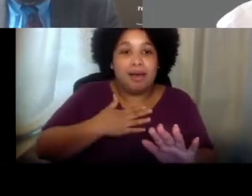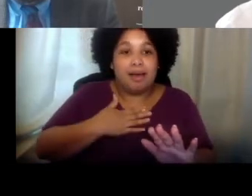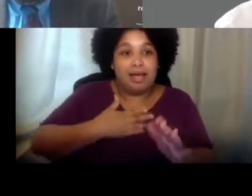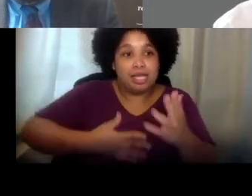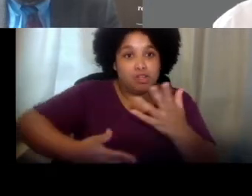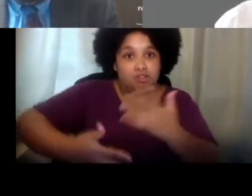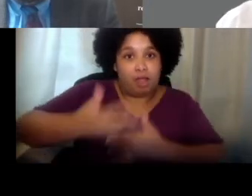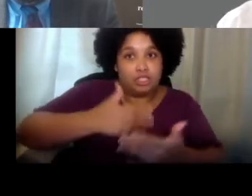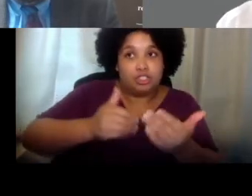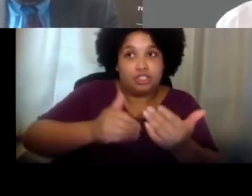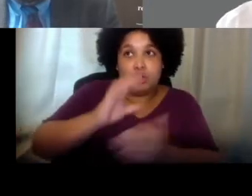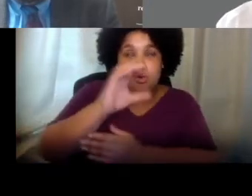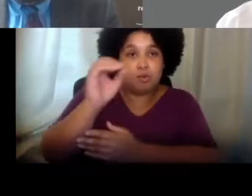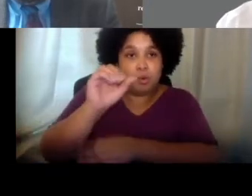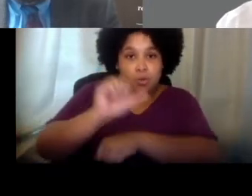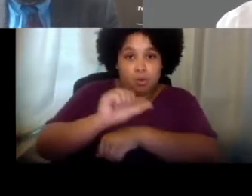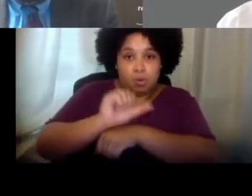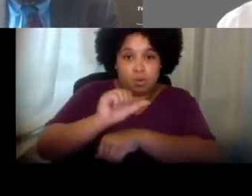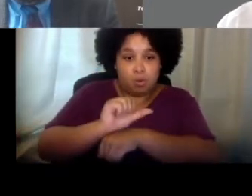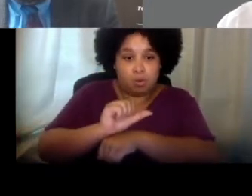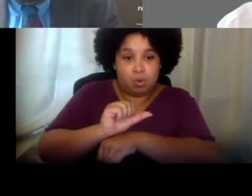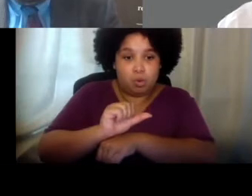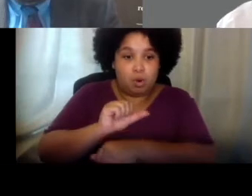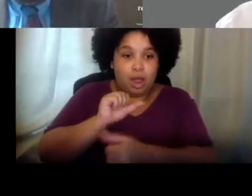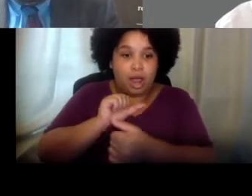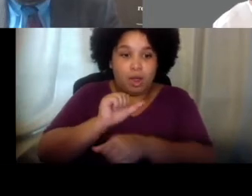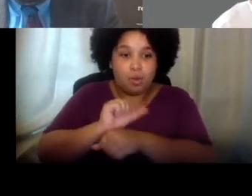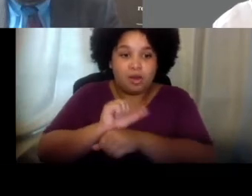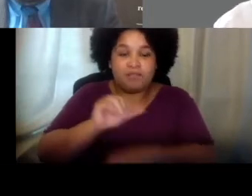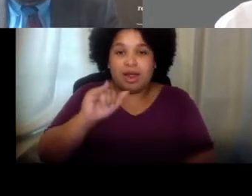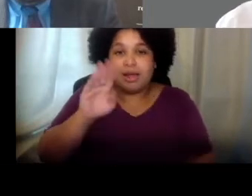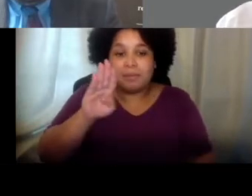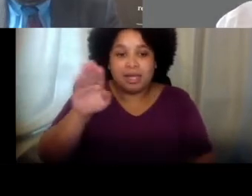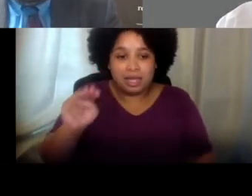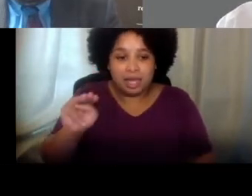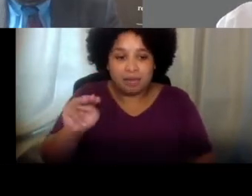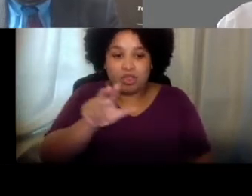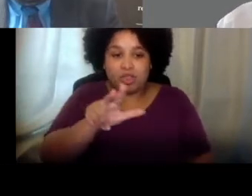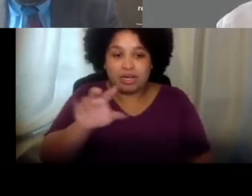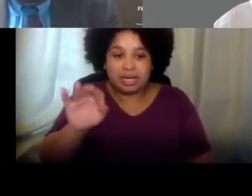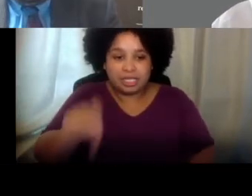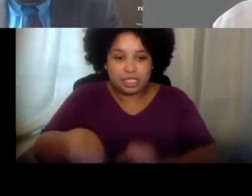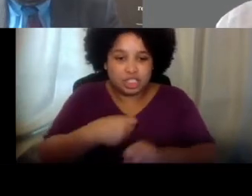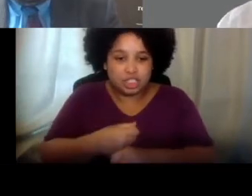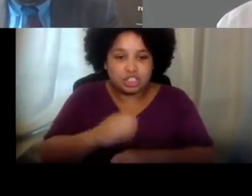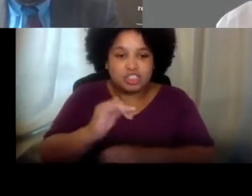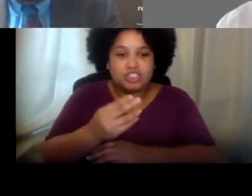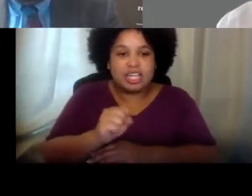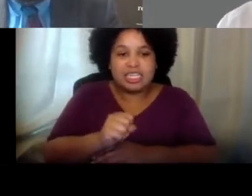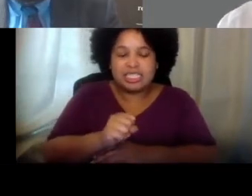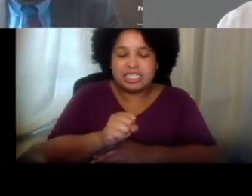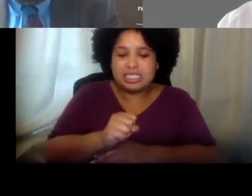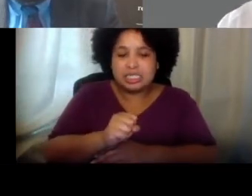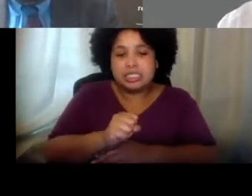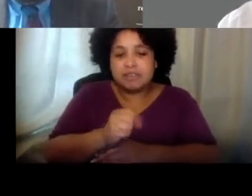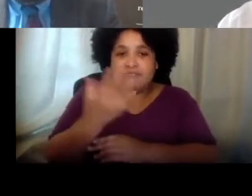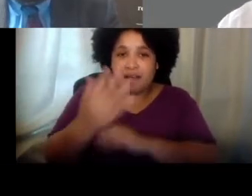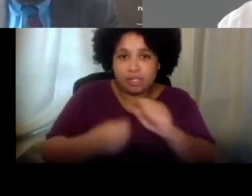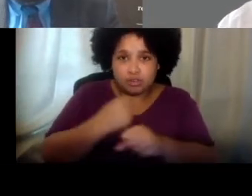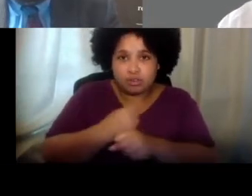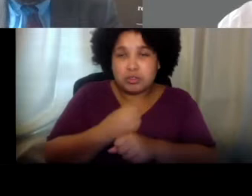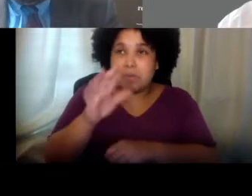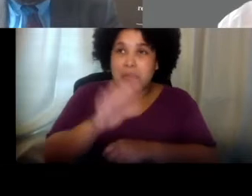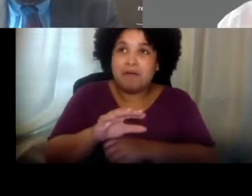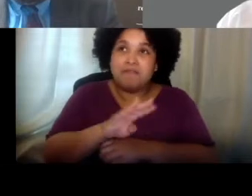corporate world, I worked for IBM for 39 years and at Chase for 5. So that puts me almost 45 years in the